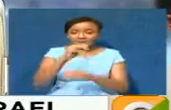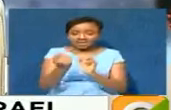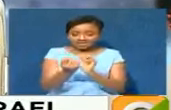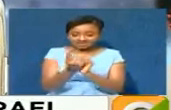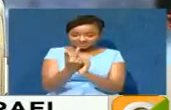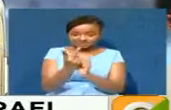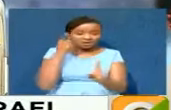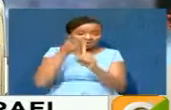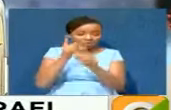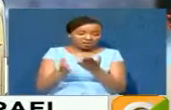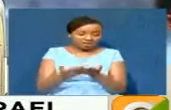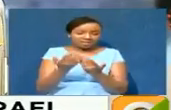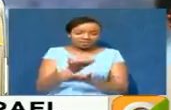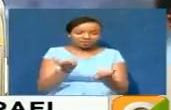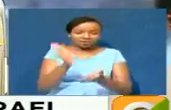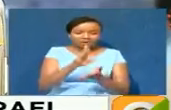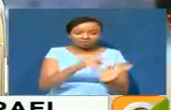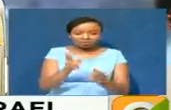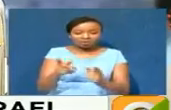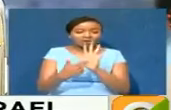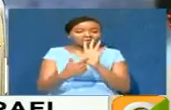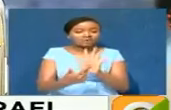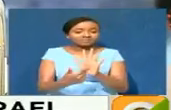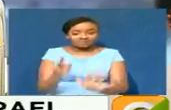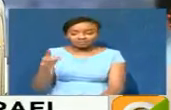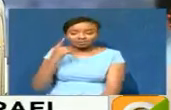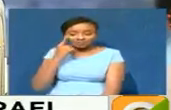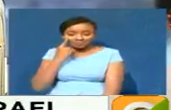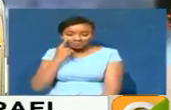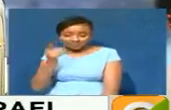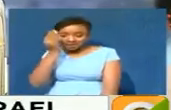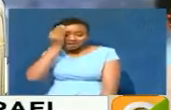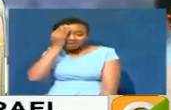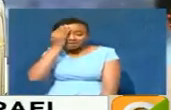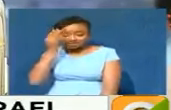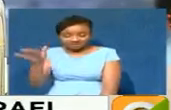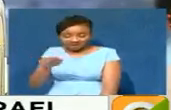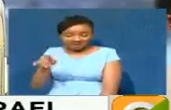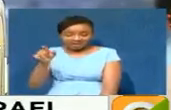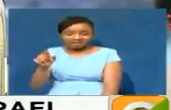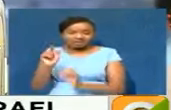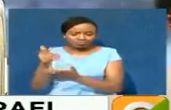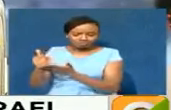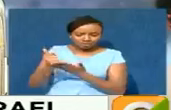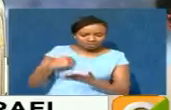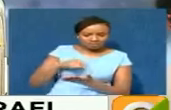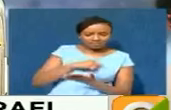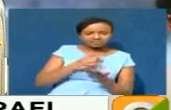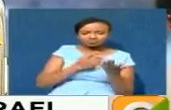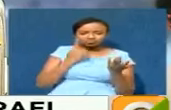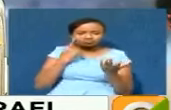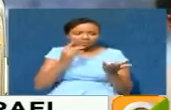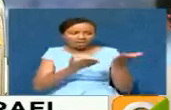the economy. A look at Israel could perhaps be a better case study of what to expect once that